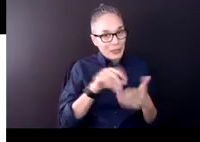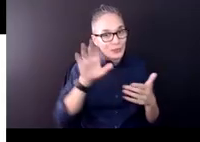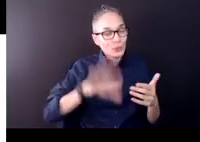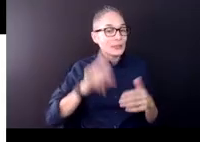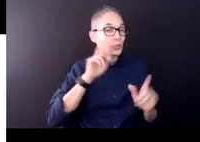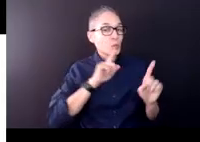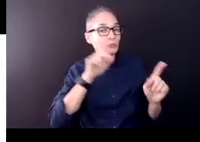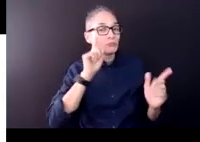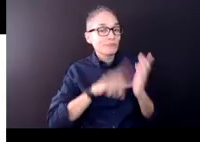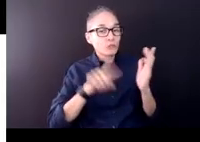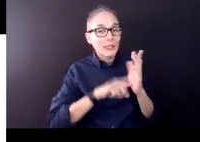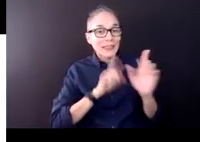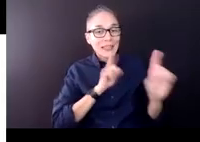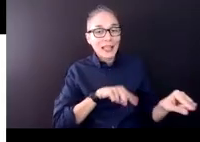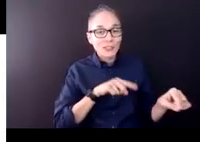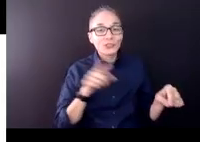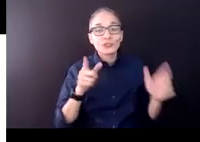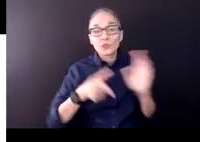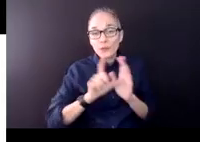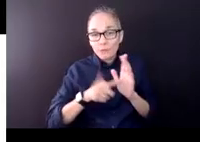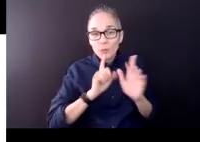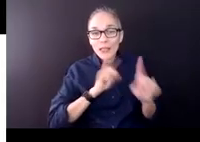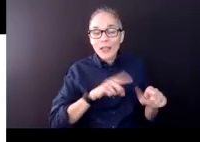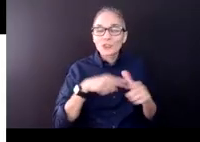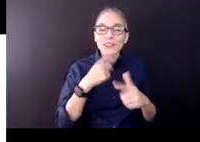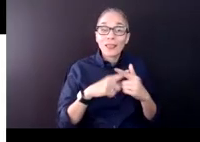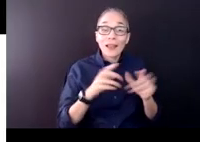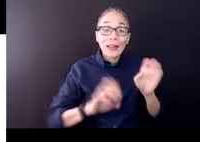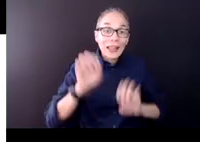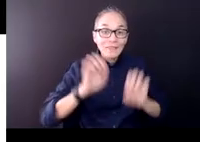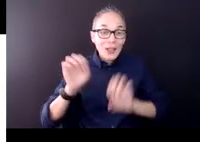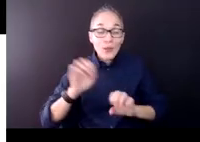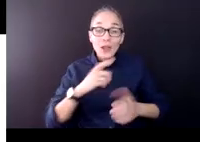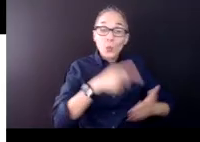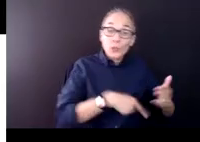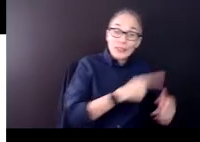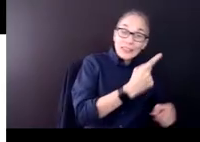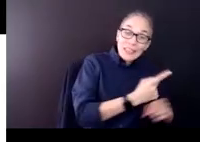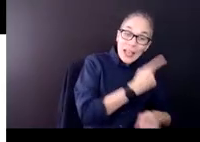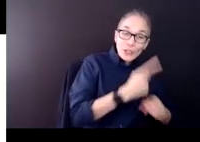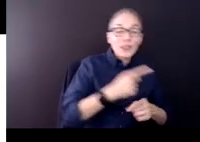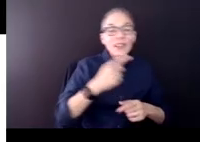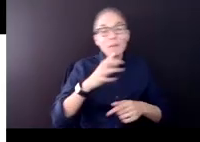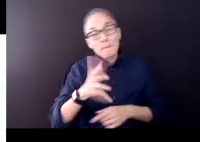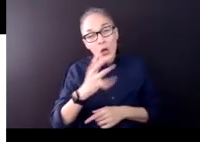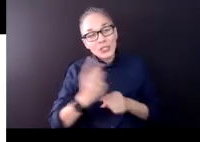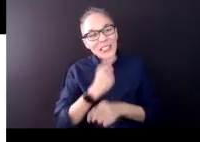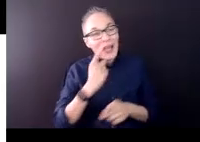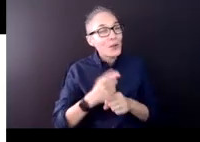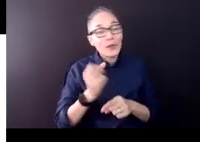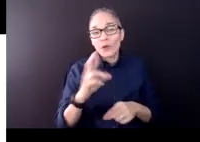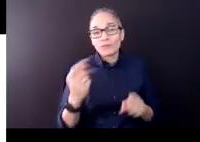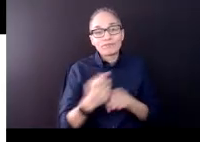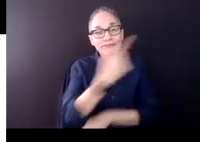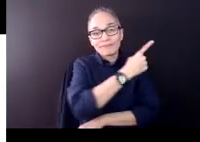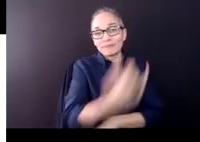AI said, review their answers, and you can evaluate it from, this was accurate to partially accurate, or this was just